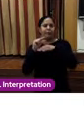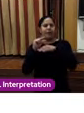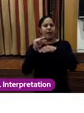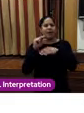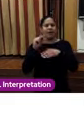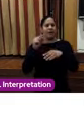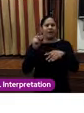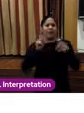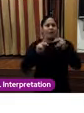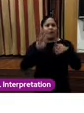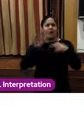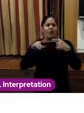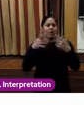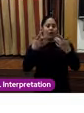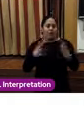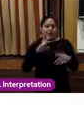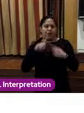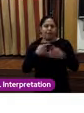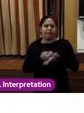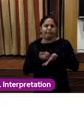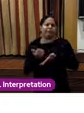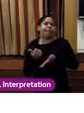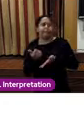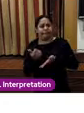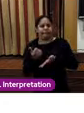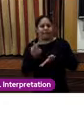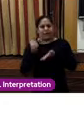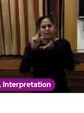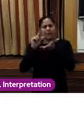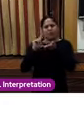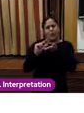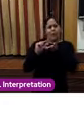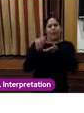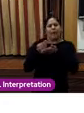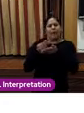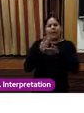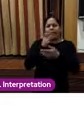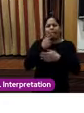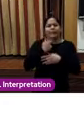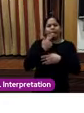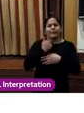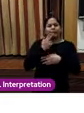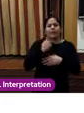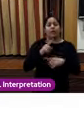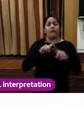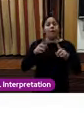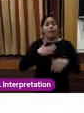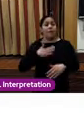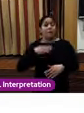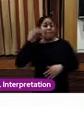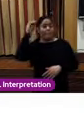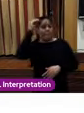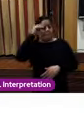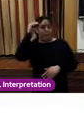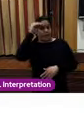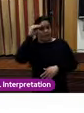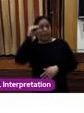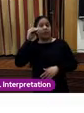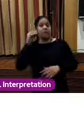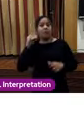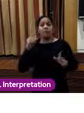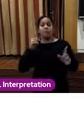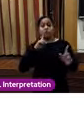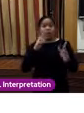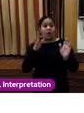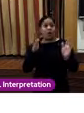it, even though it's very small. But my opinion, and I'm always open to feedback,